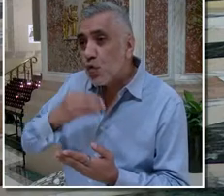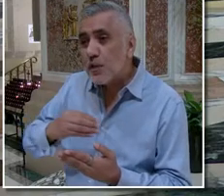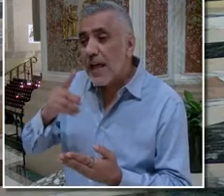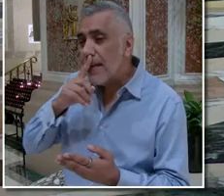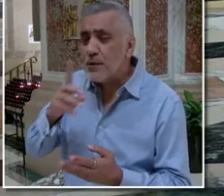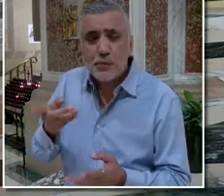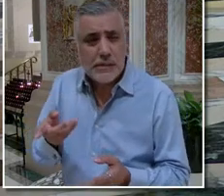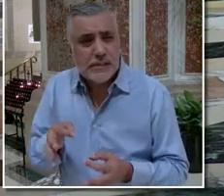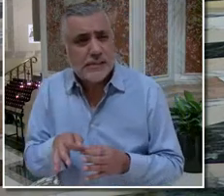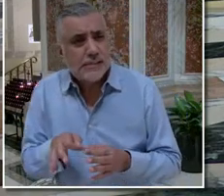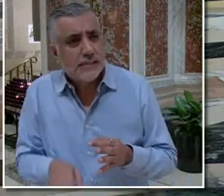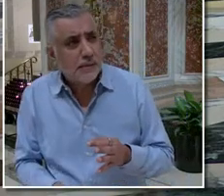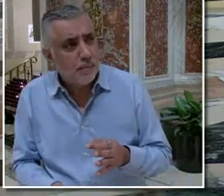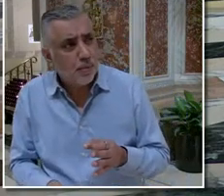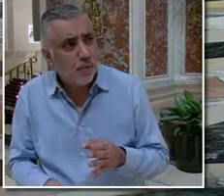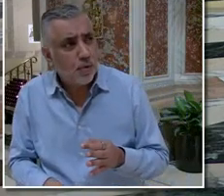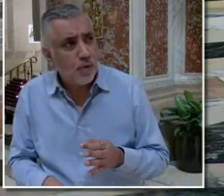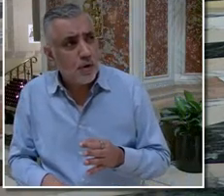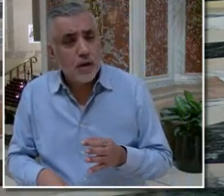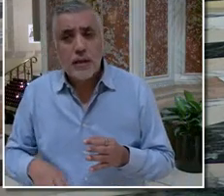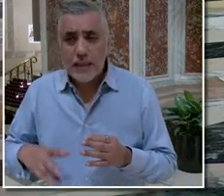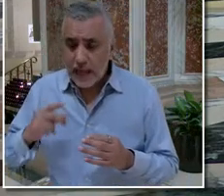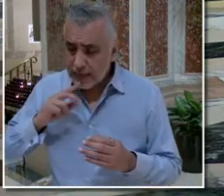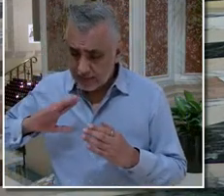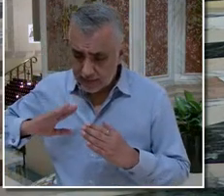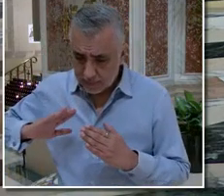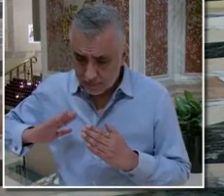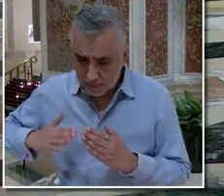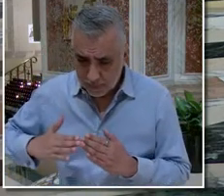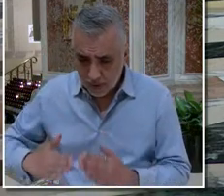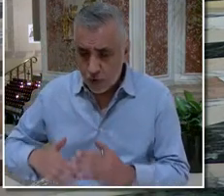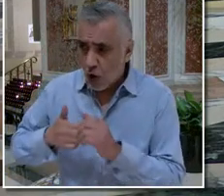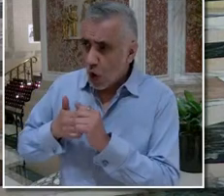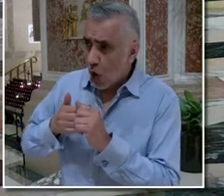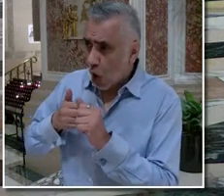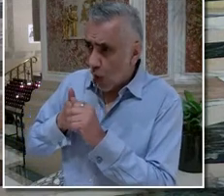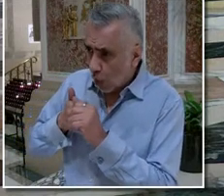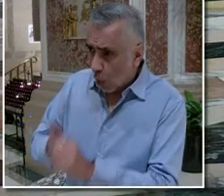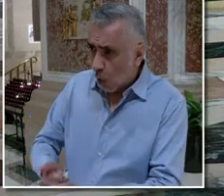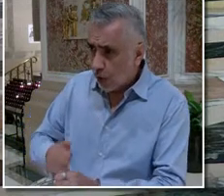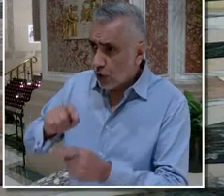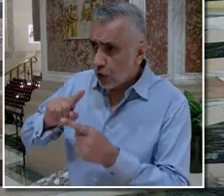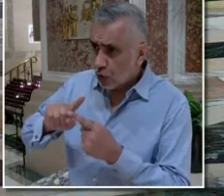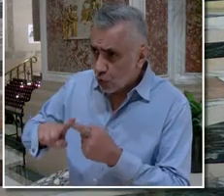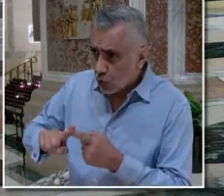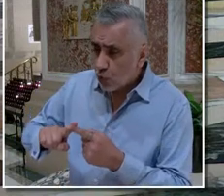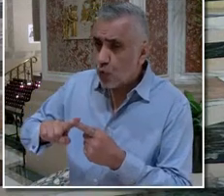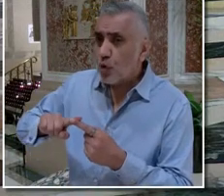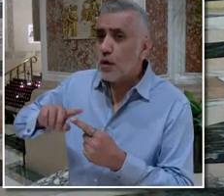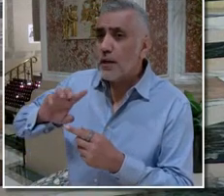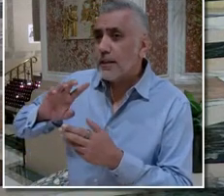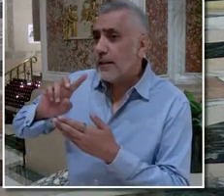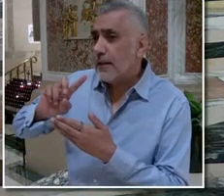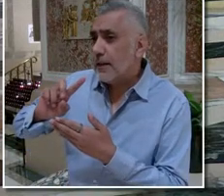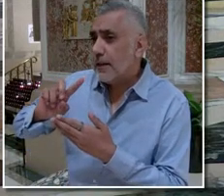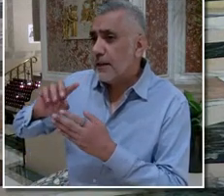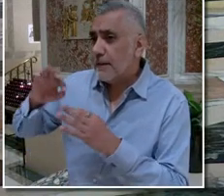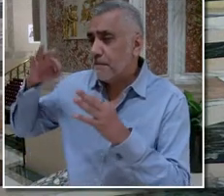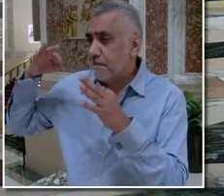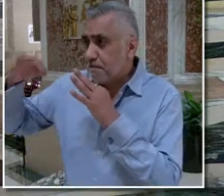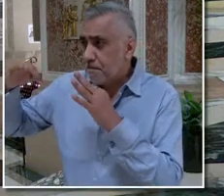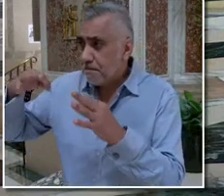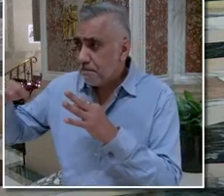sencilla, pero preparada de acuerdo con el propio diseño de